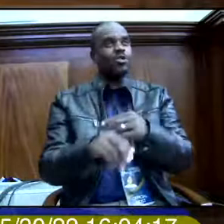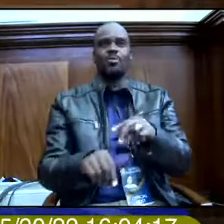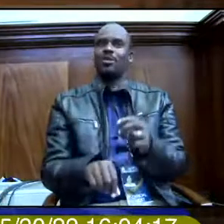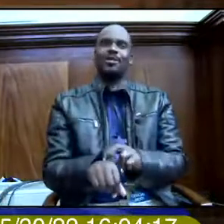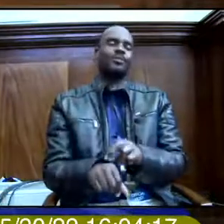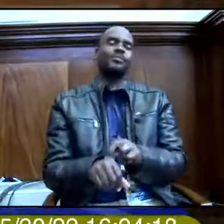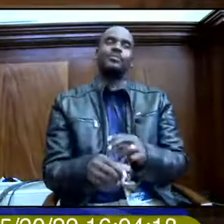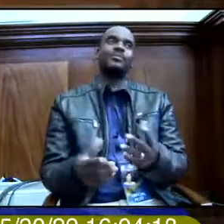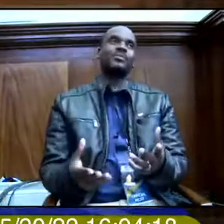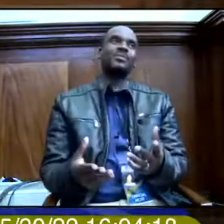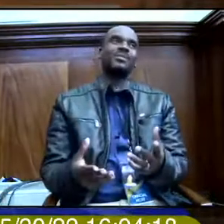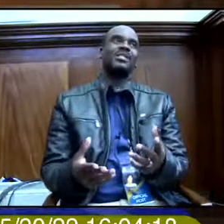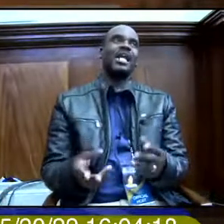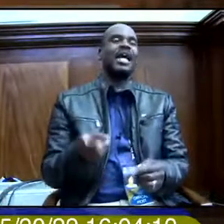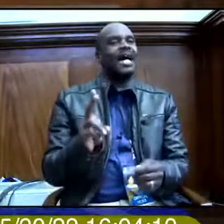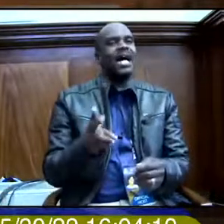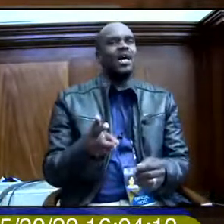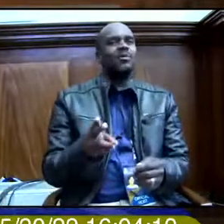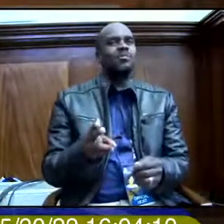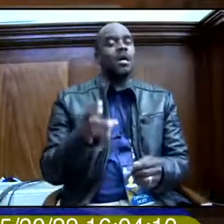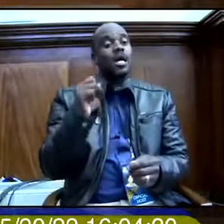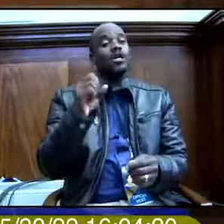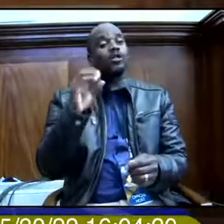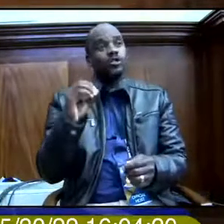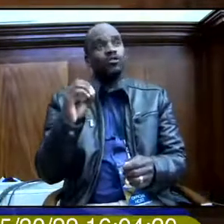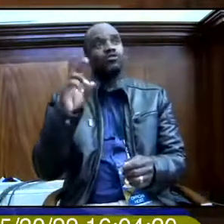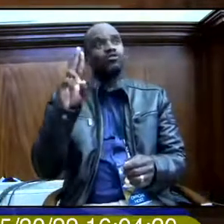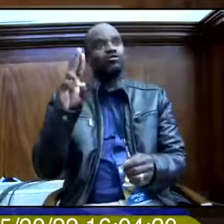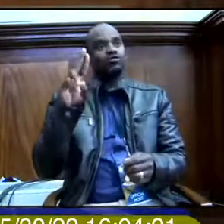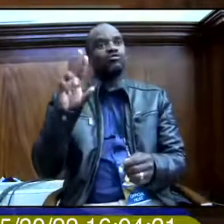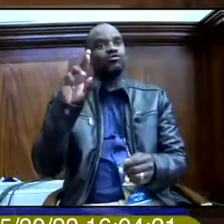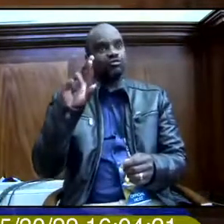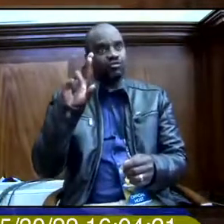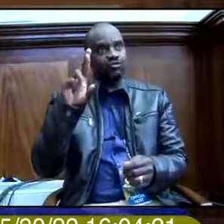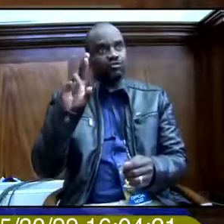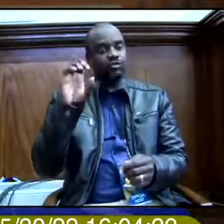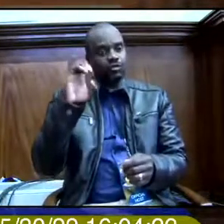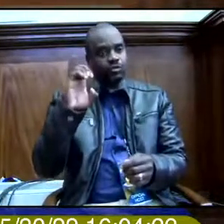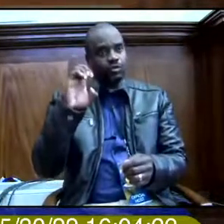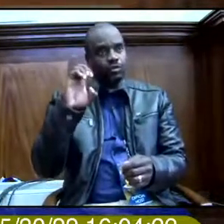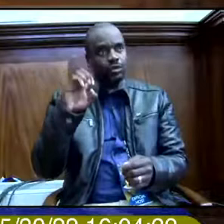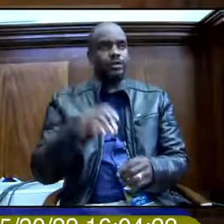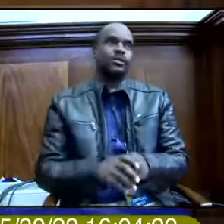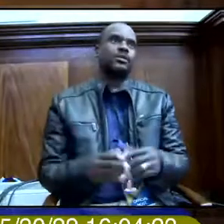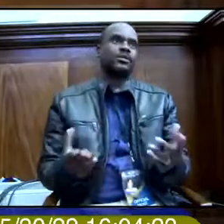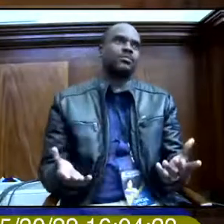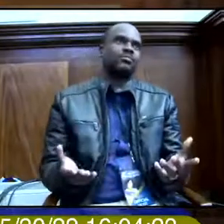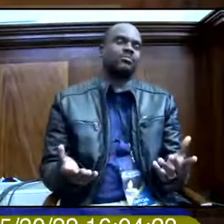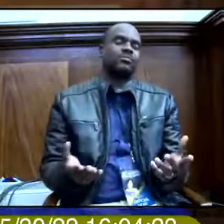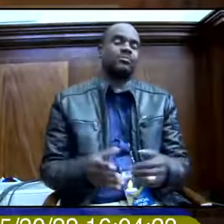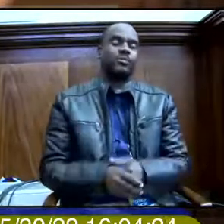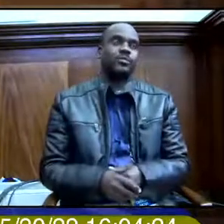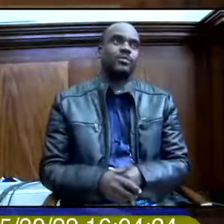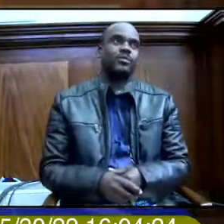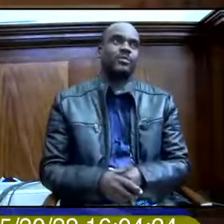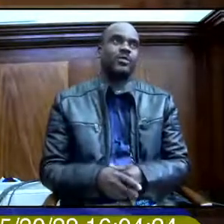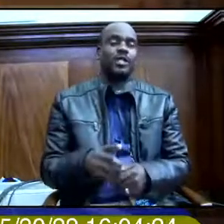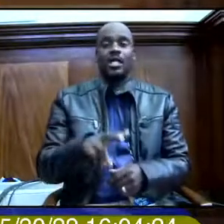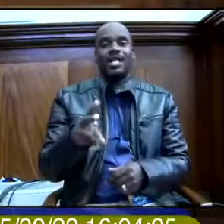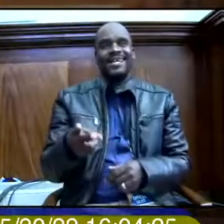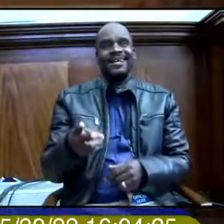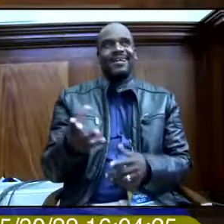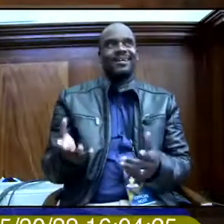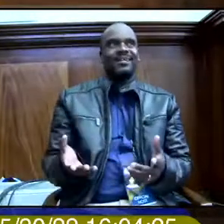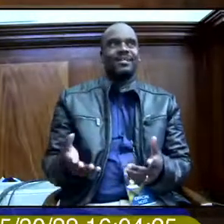without is also outsourced how do you ensure that we arrive at that particular contents of manifesto of 2014 and other related